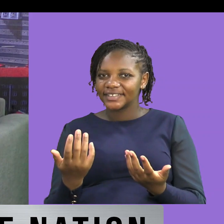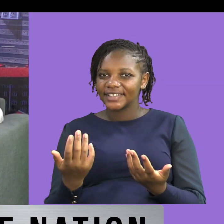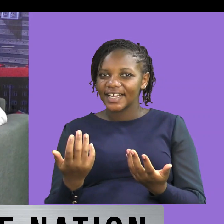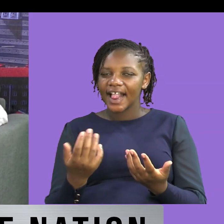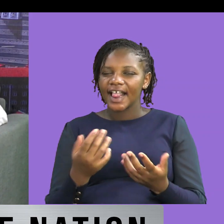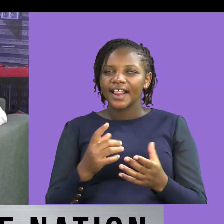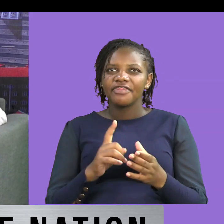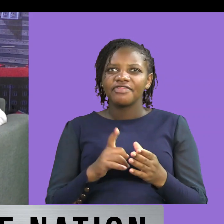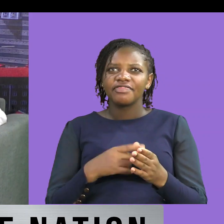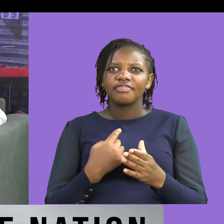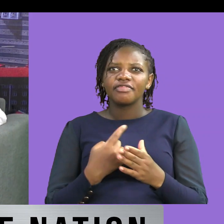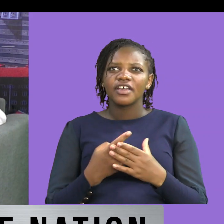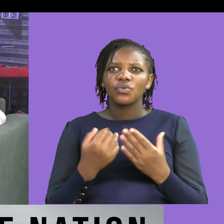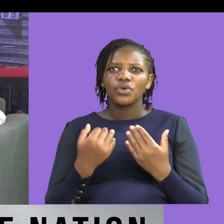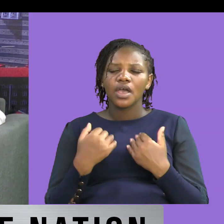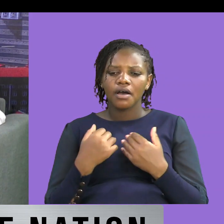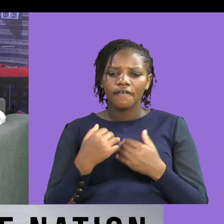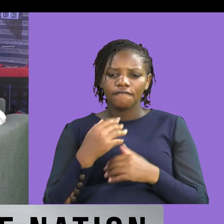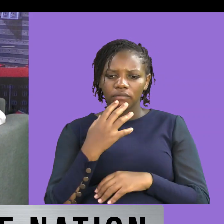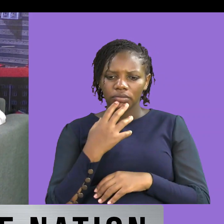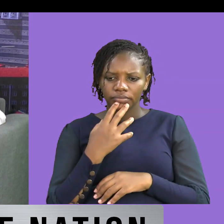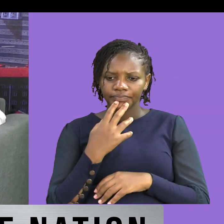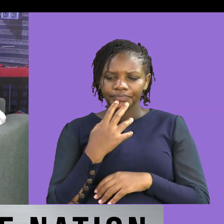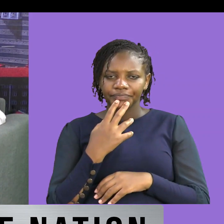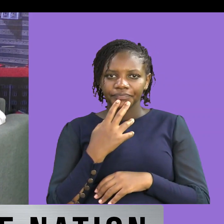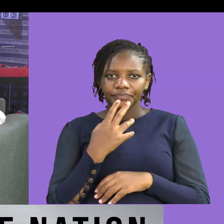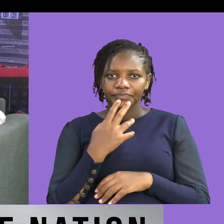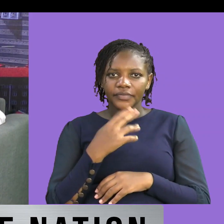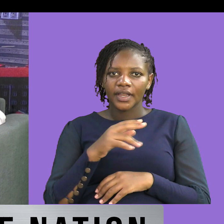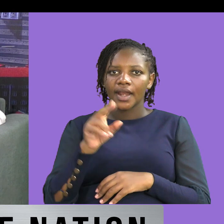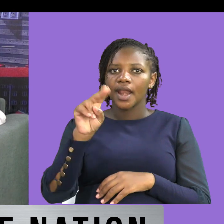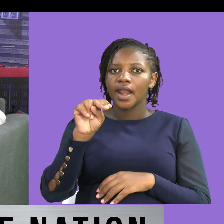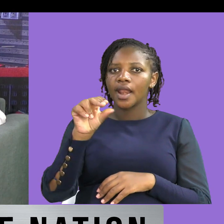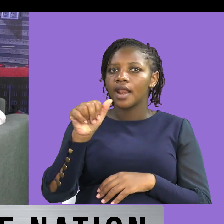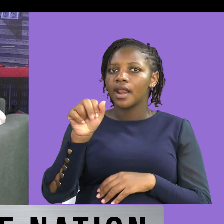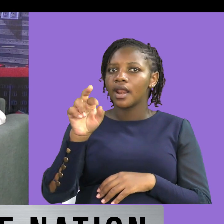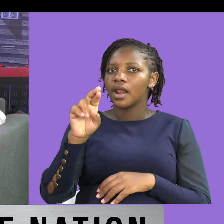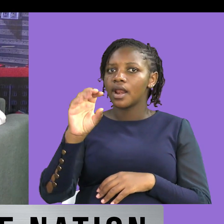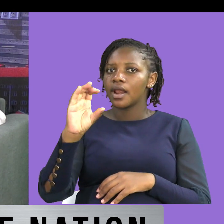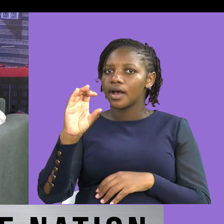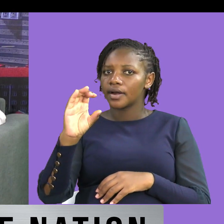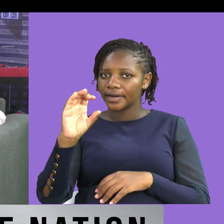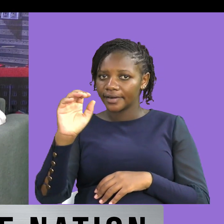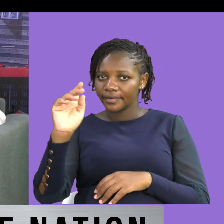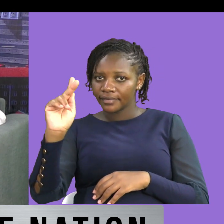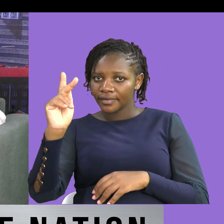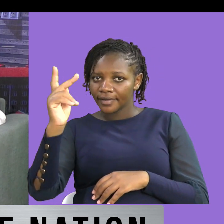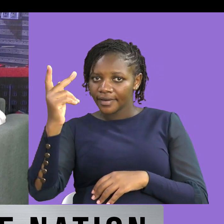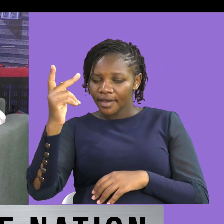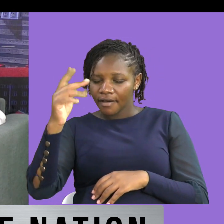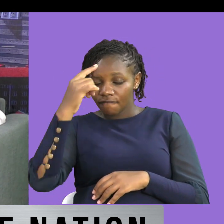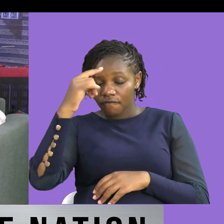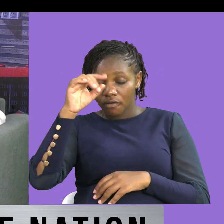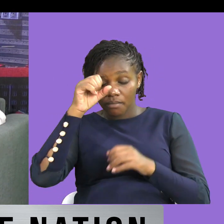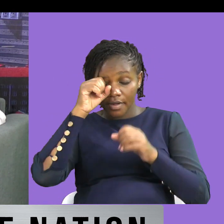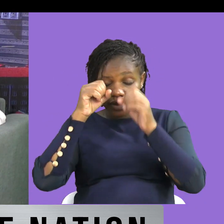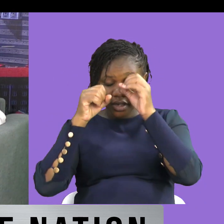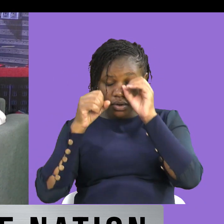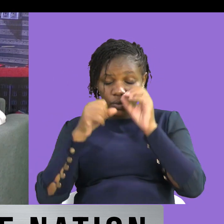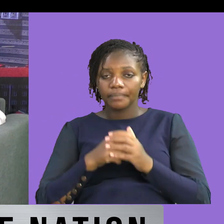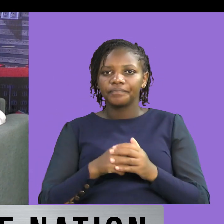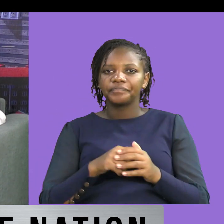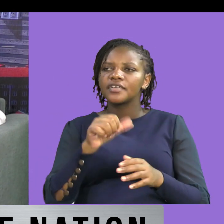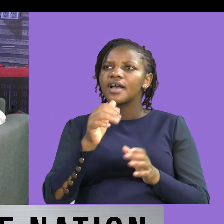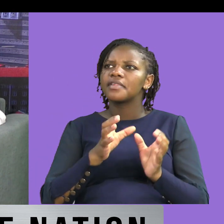And then bring in a party like NAC Kenya somewhere. Let it fit somewhere. There is another